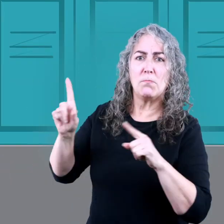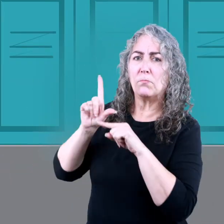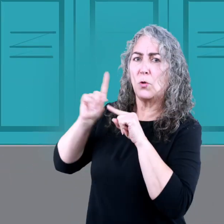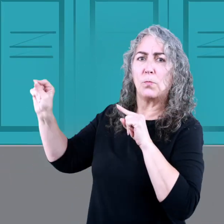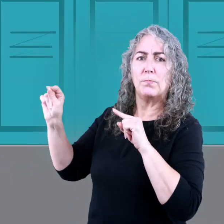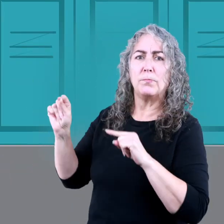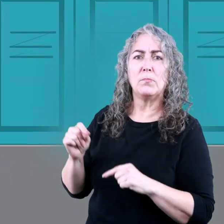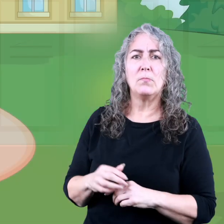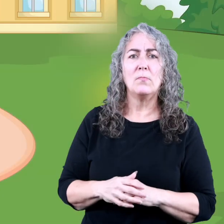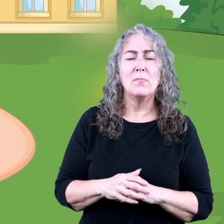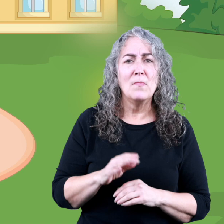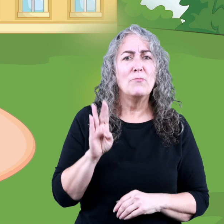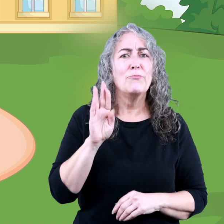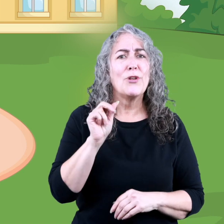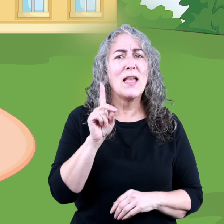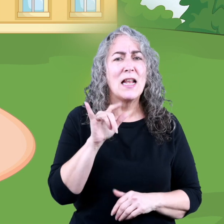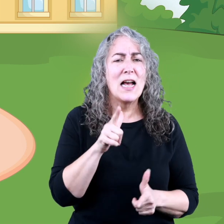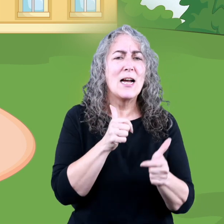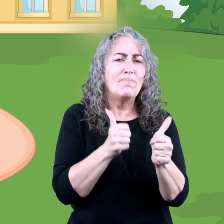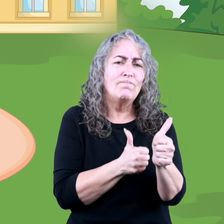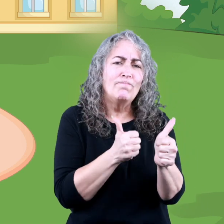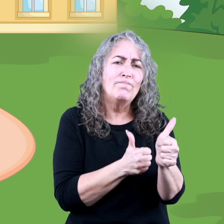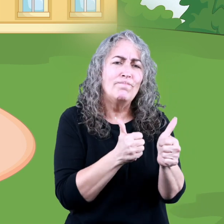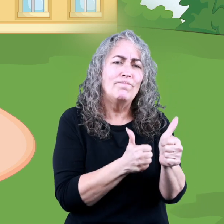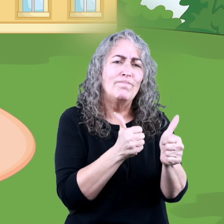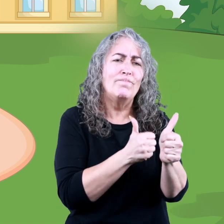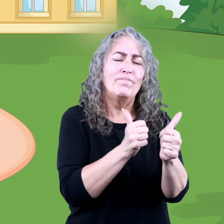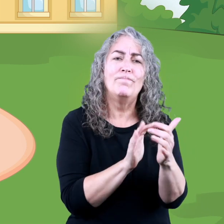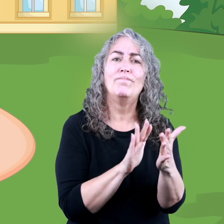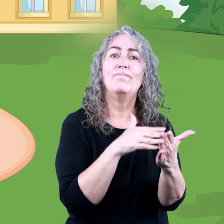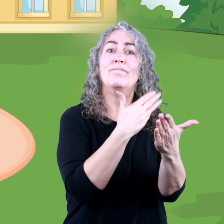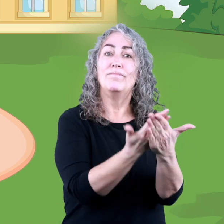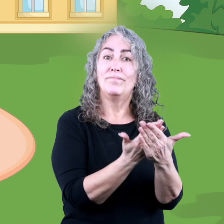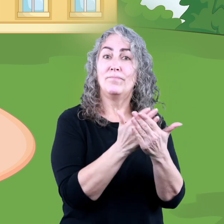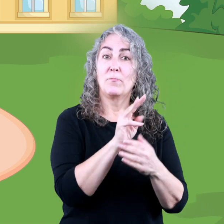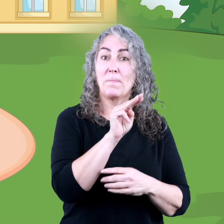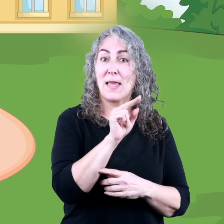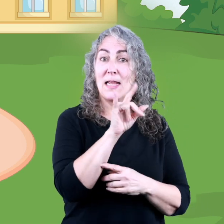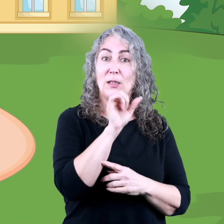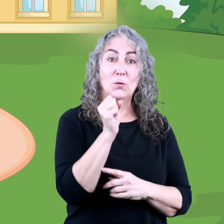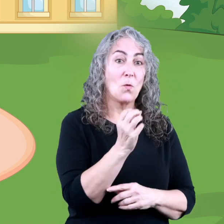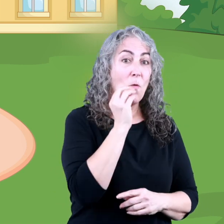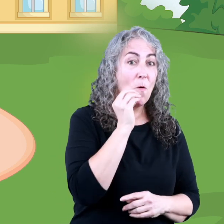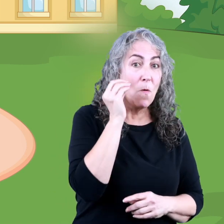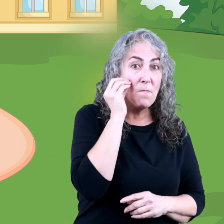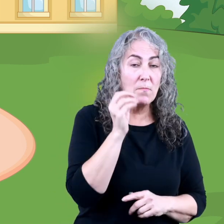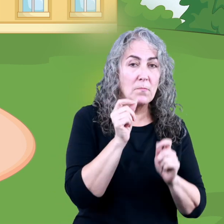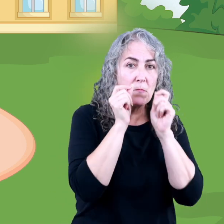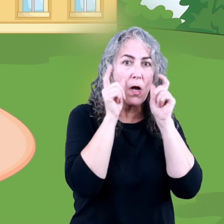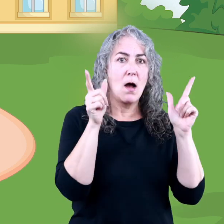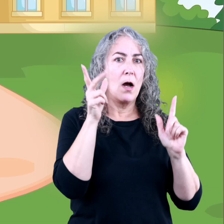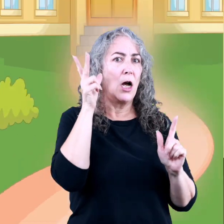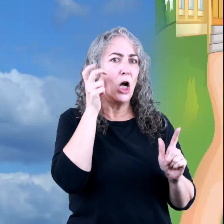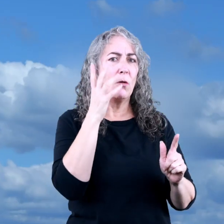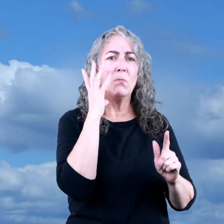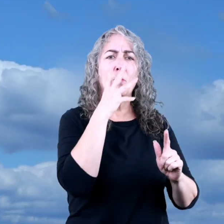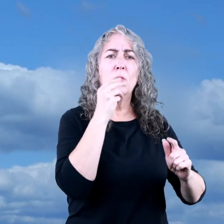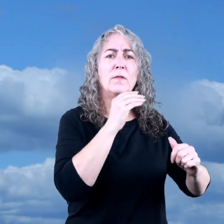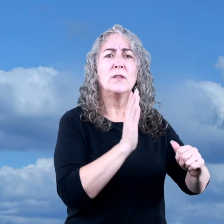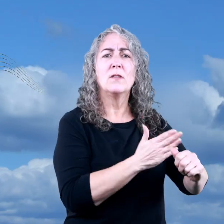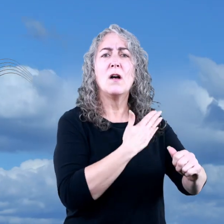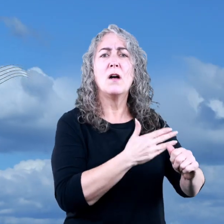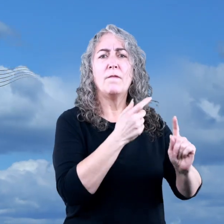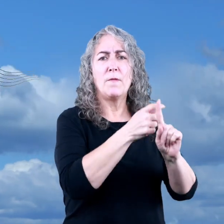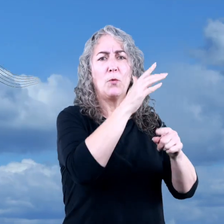bell rang. But Bradley followed her. When he arrived at her house, he was surprised to hear beautiful